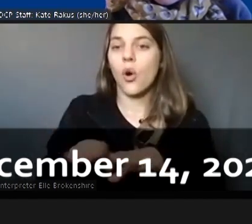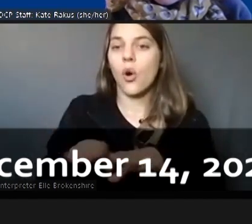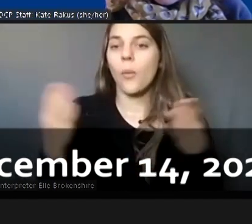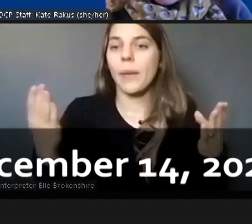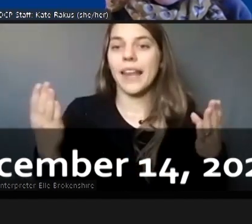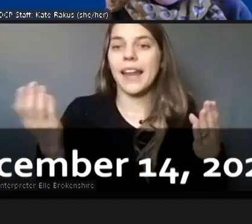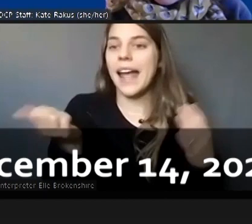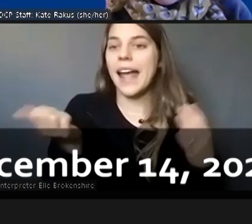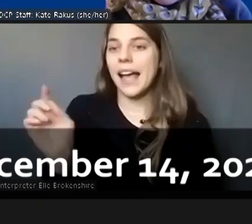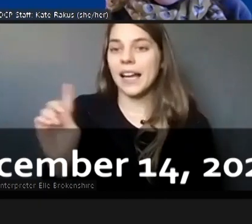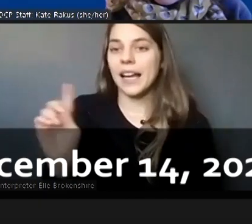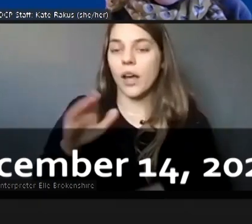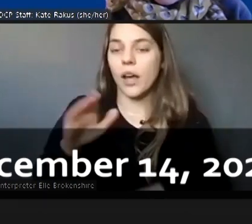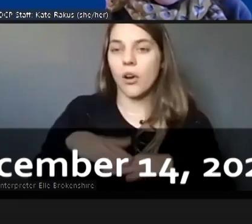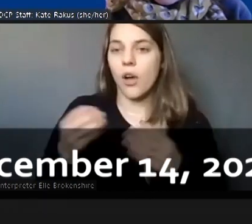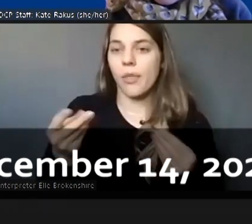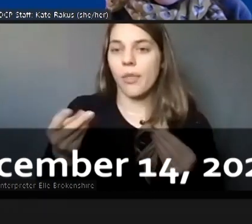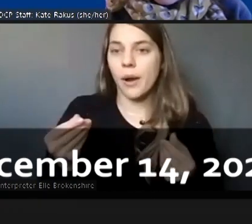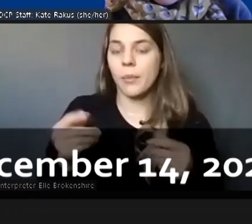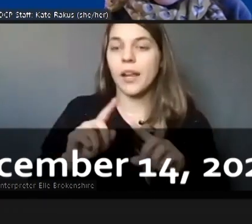you are,